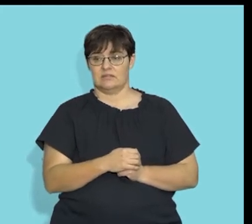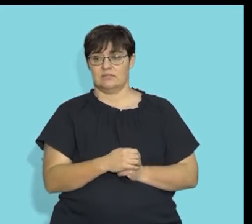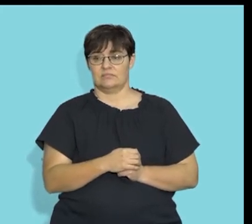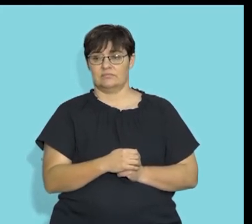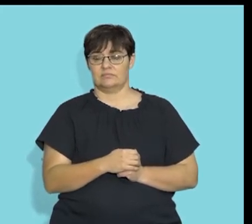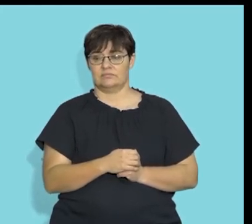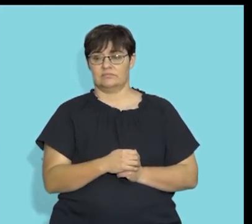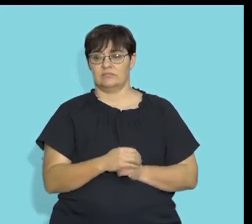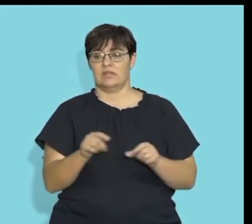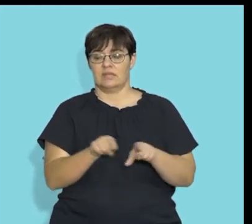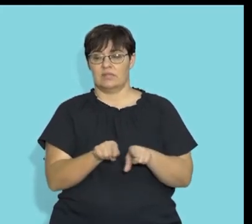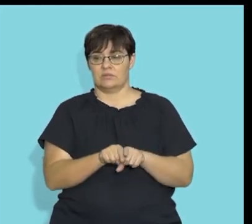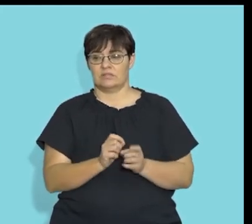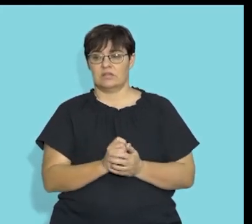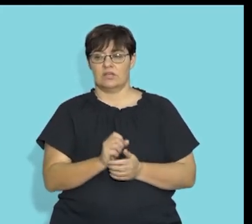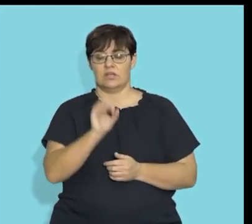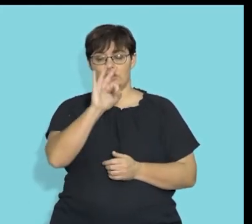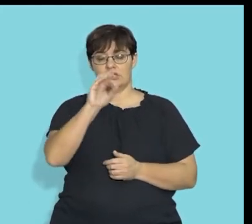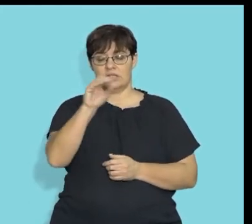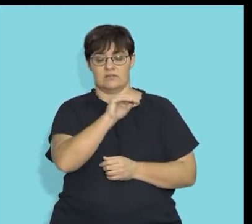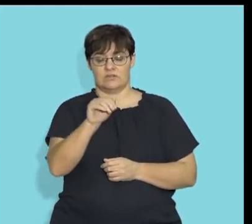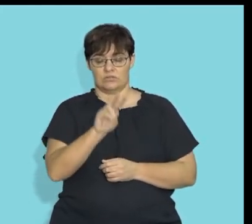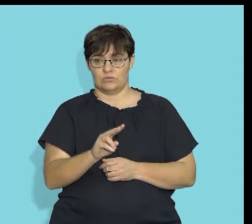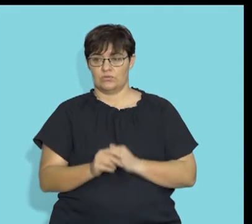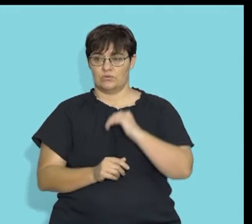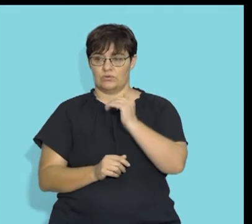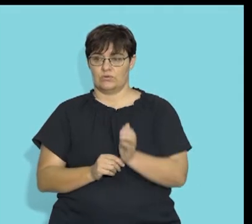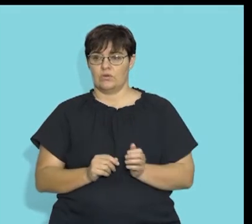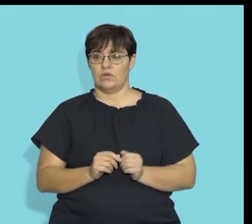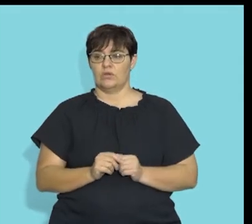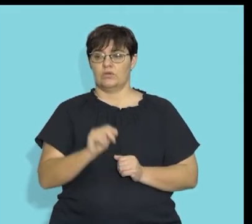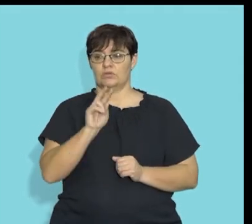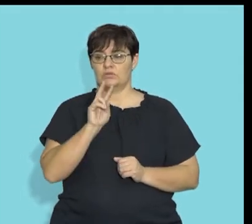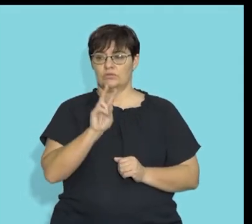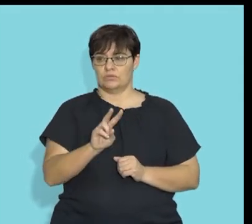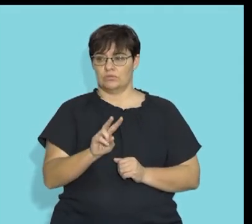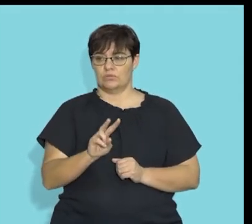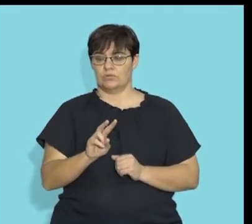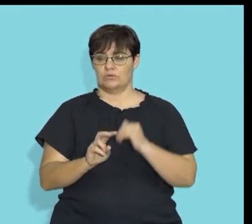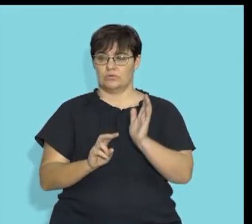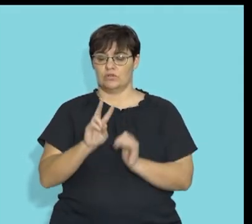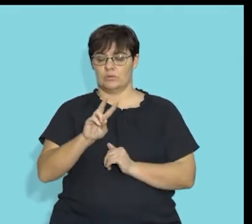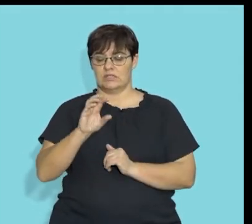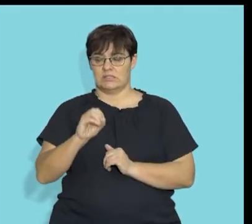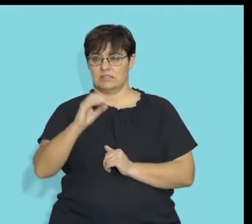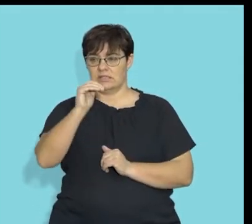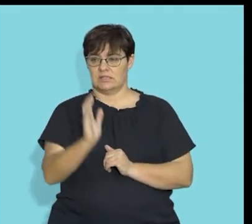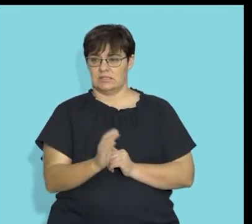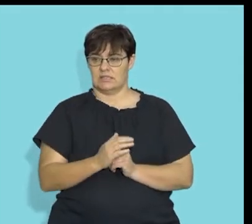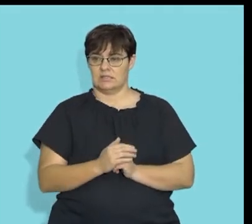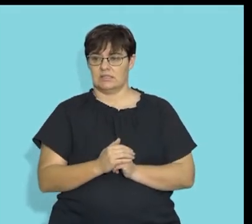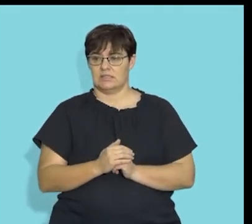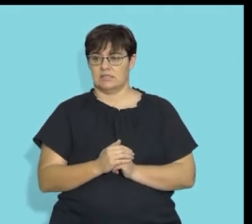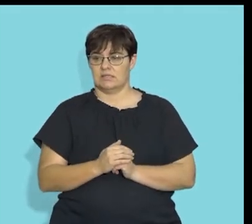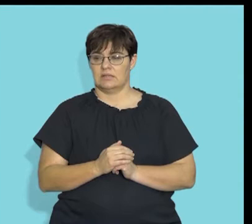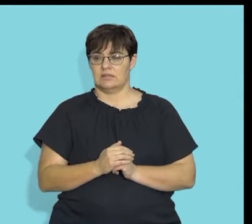terms will be equal to 30 over 2 times 2